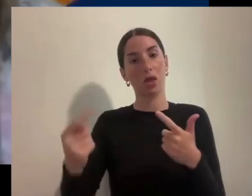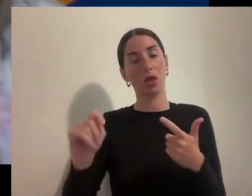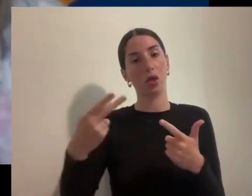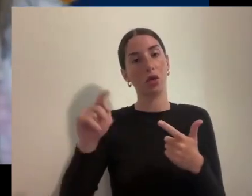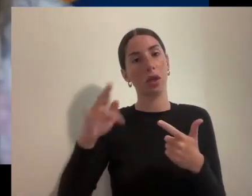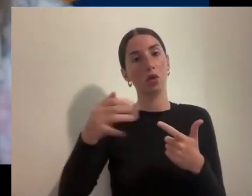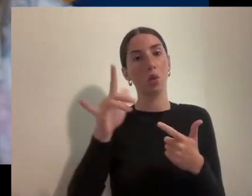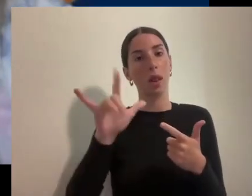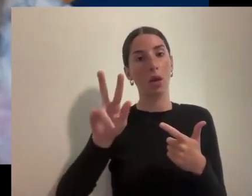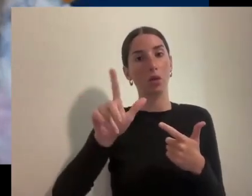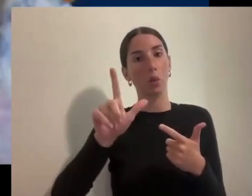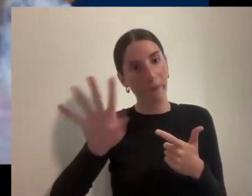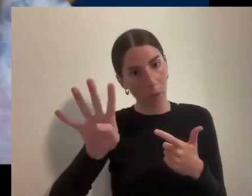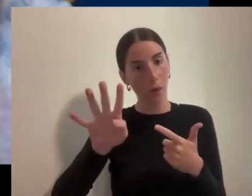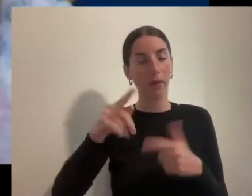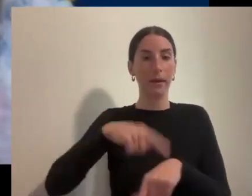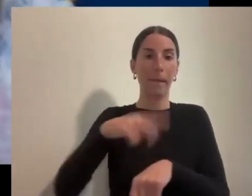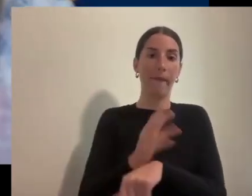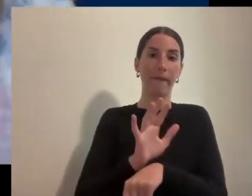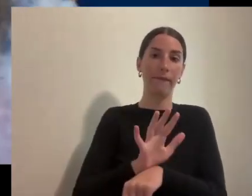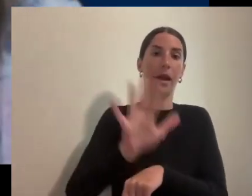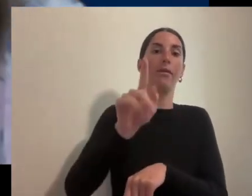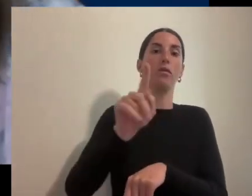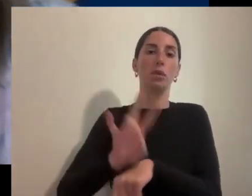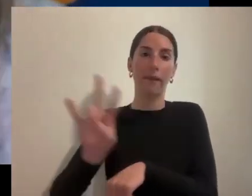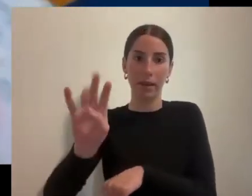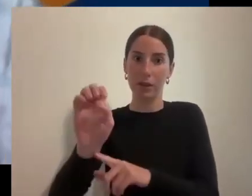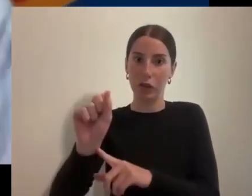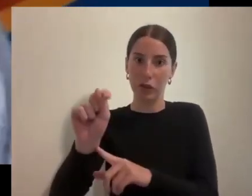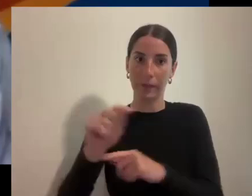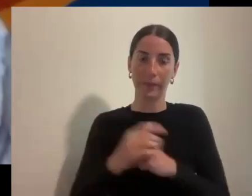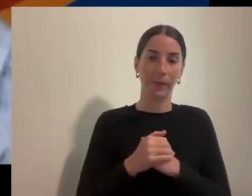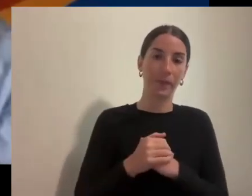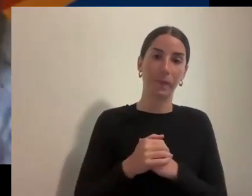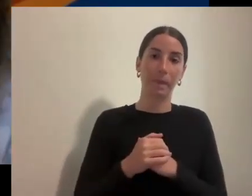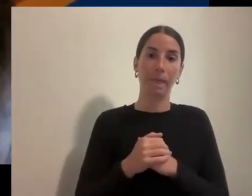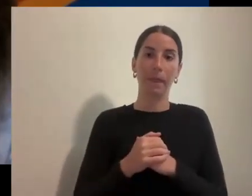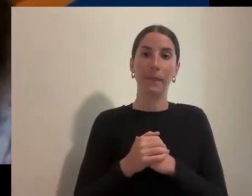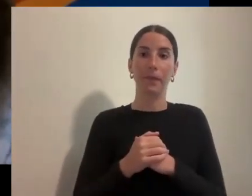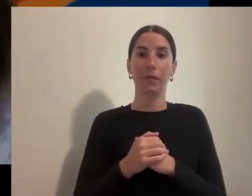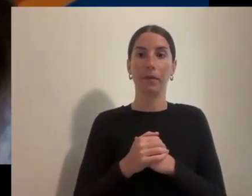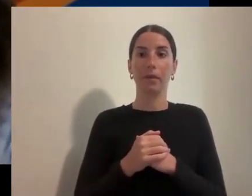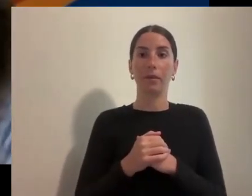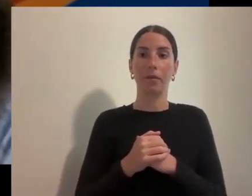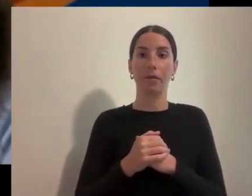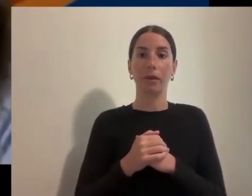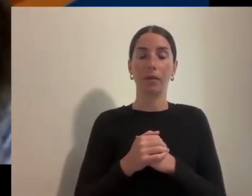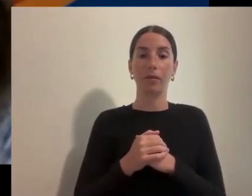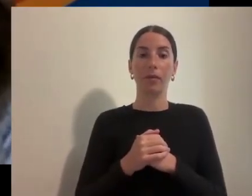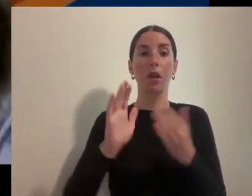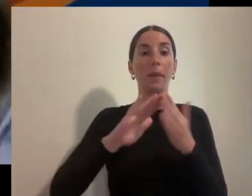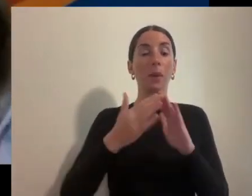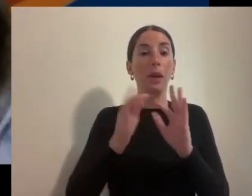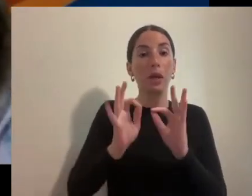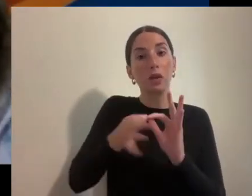5 to 7 p.m. Eastern Time. And finally, we're proud to present the Community Interpreter International